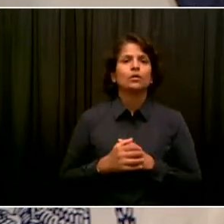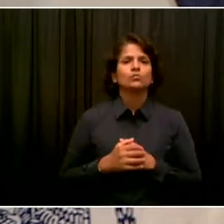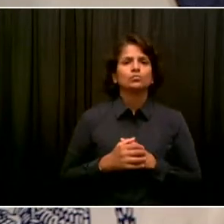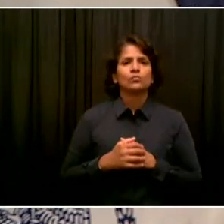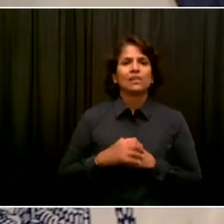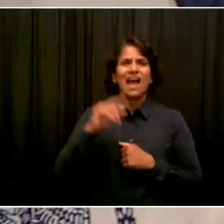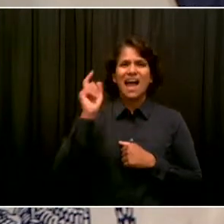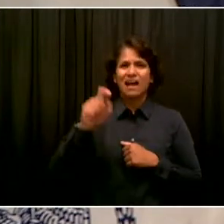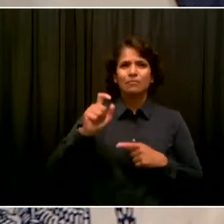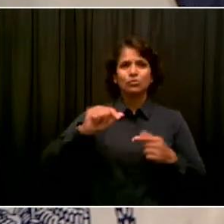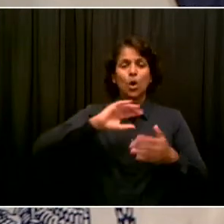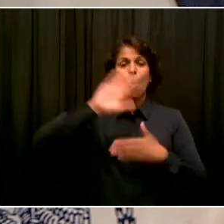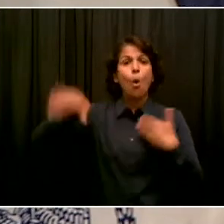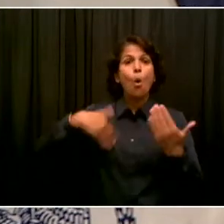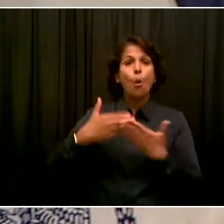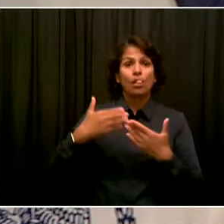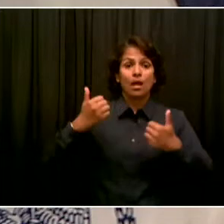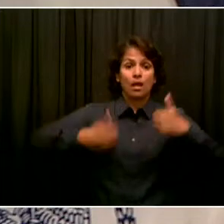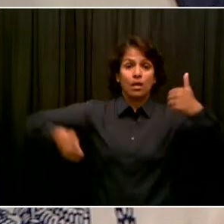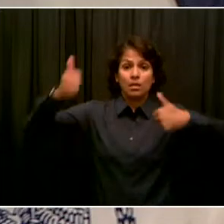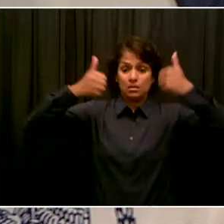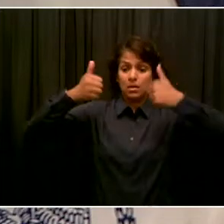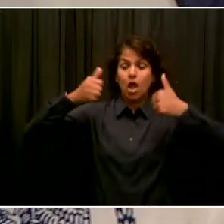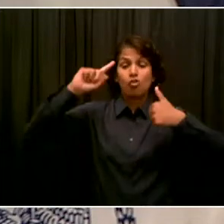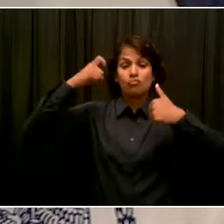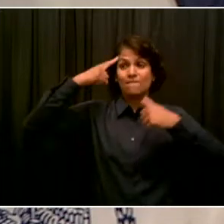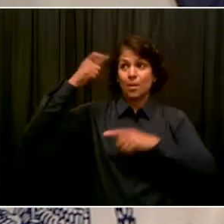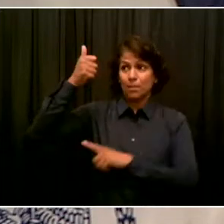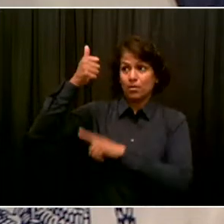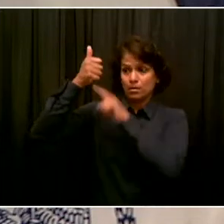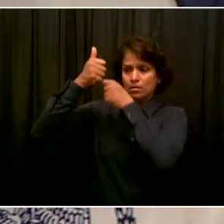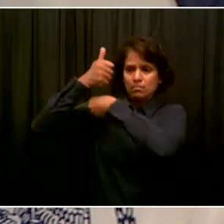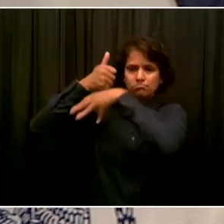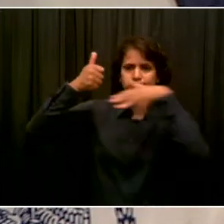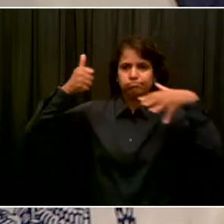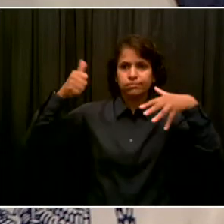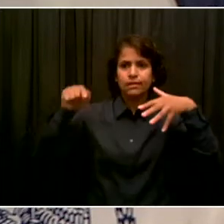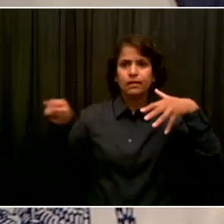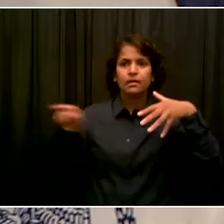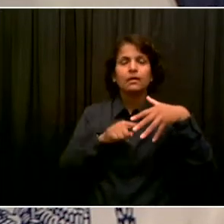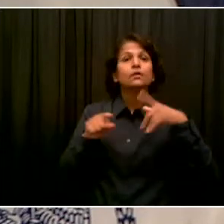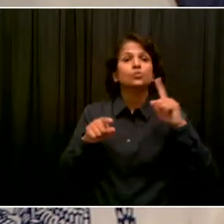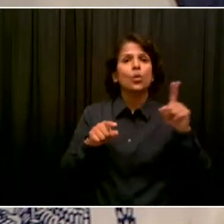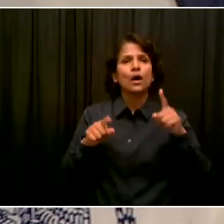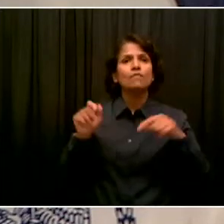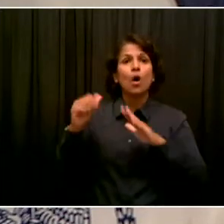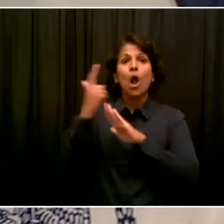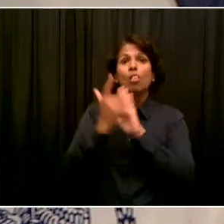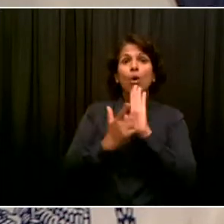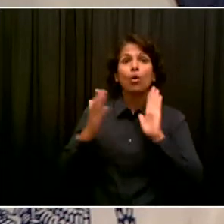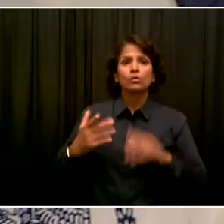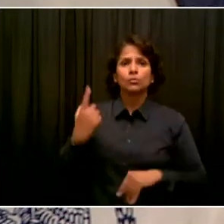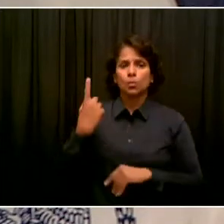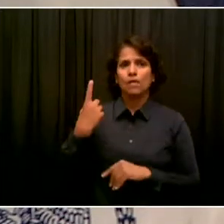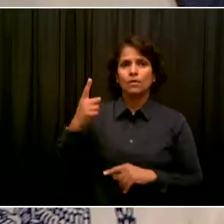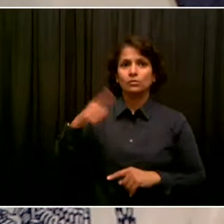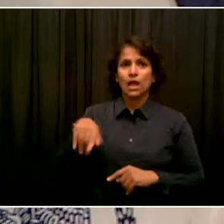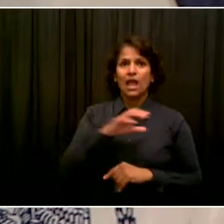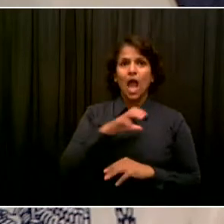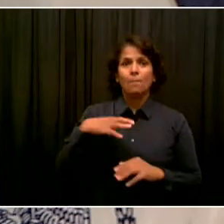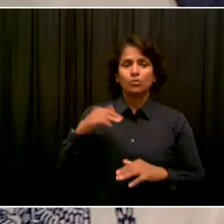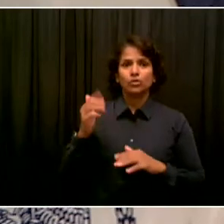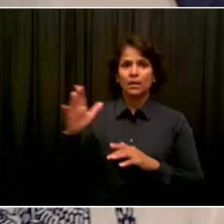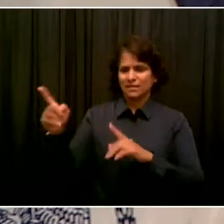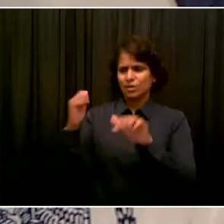Act passed one house of the legislature. It needs to pass the other house and be signed by the governor. That can happen this year still, because it's likely at some point